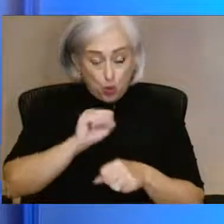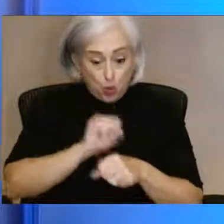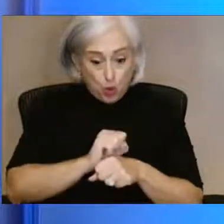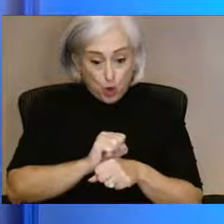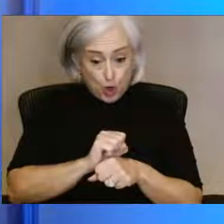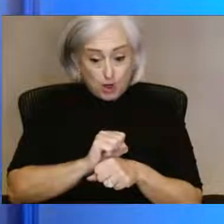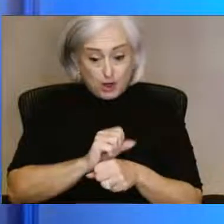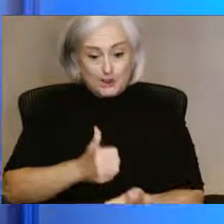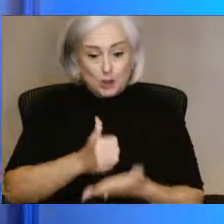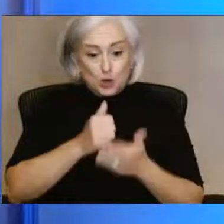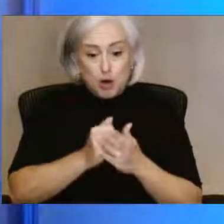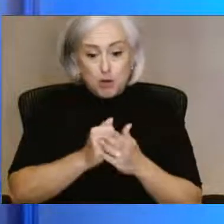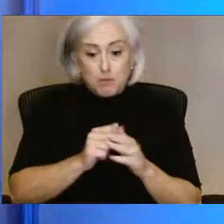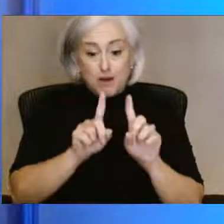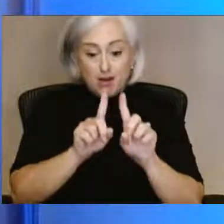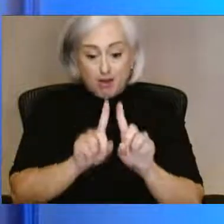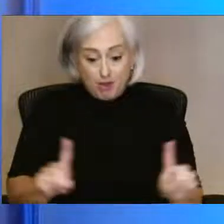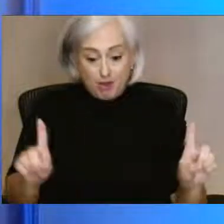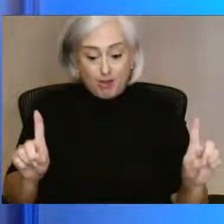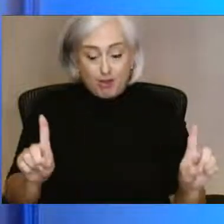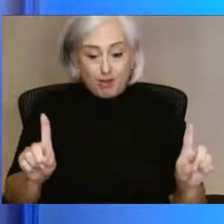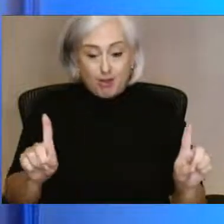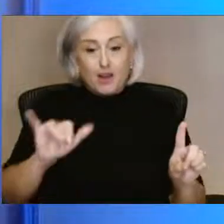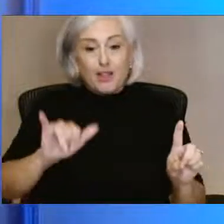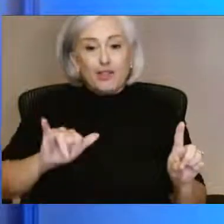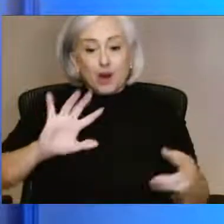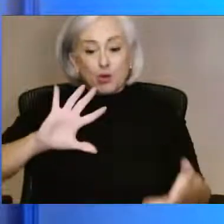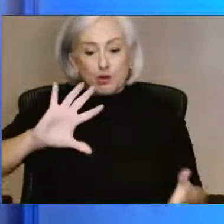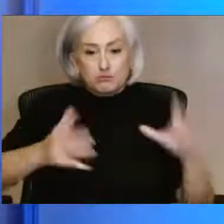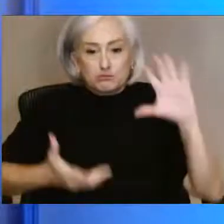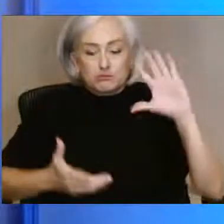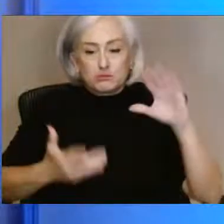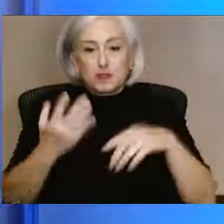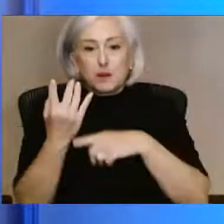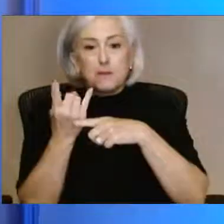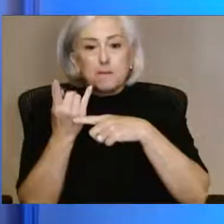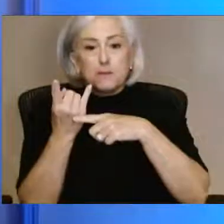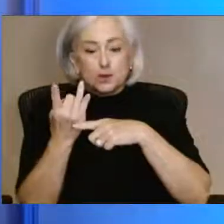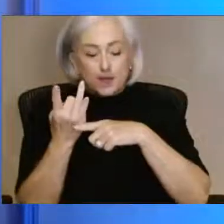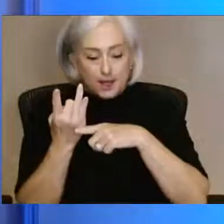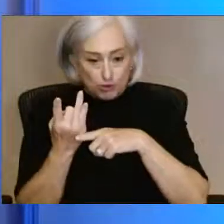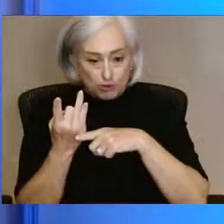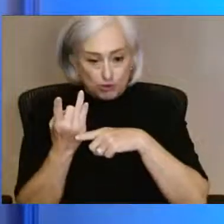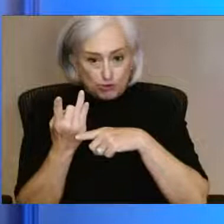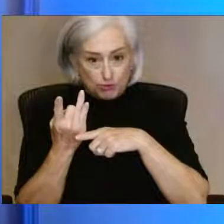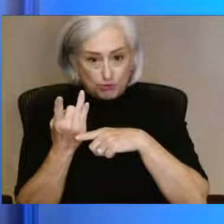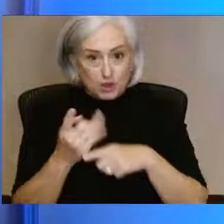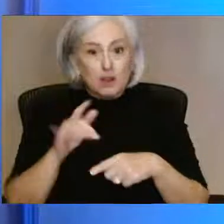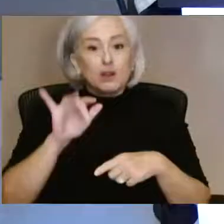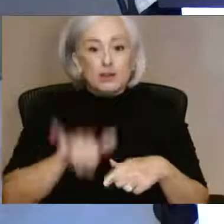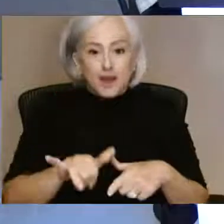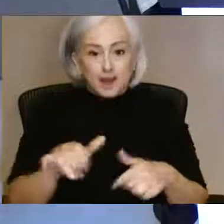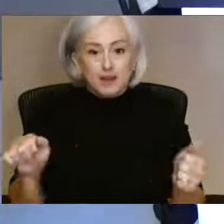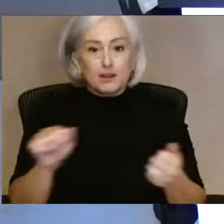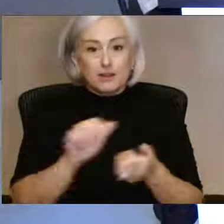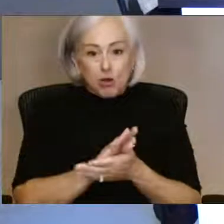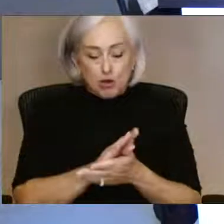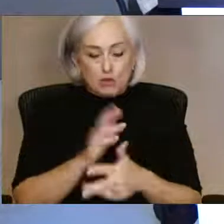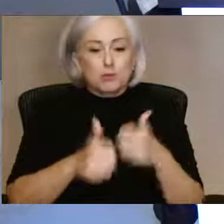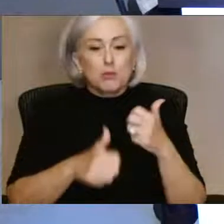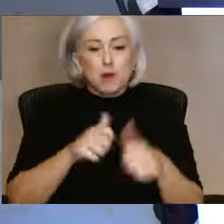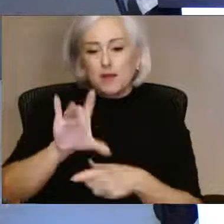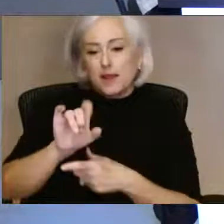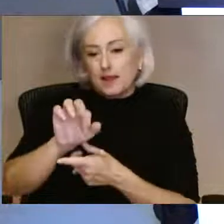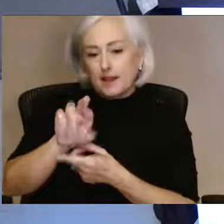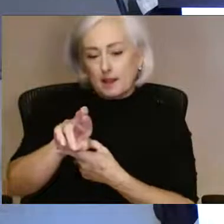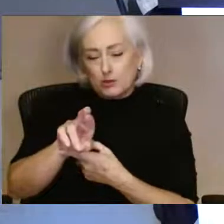blueprint. And that really could be a foundational problem for something like cancer. Mm-hmm. So as you